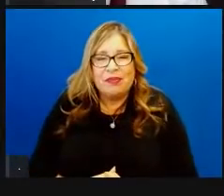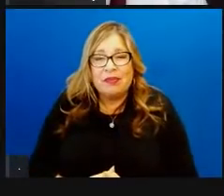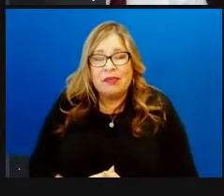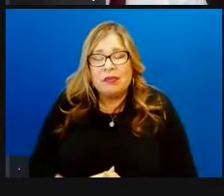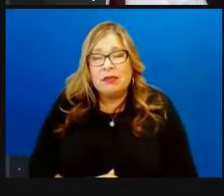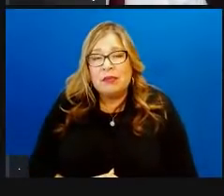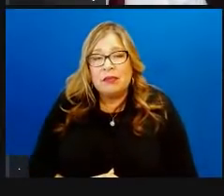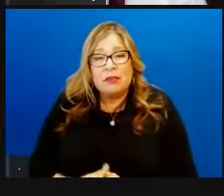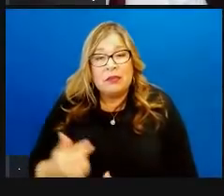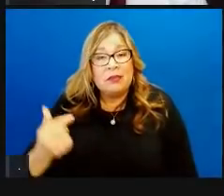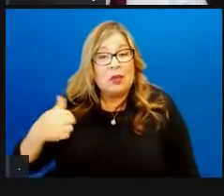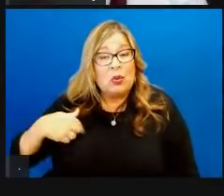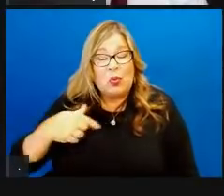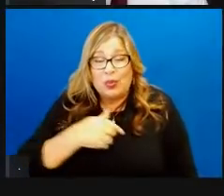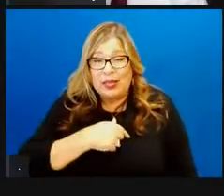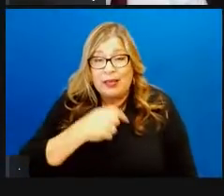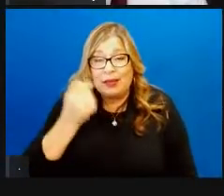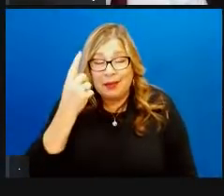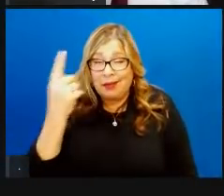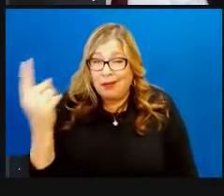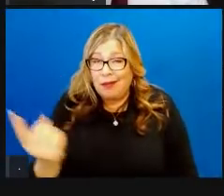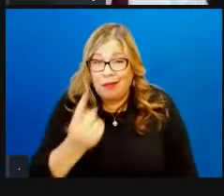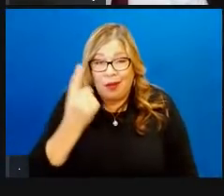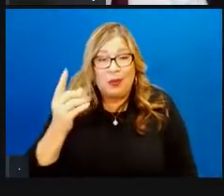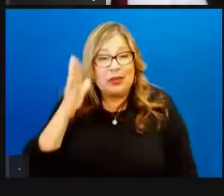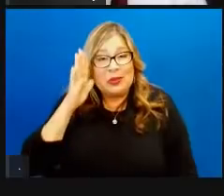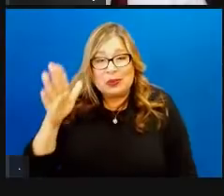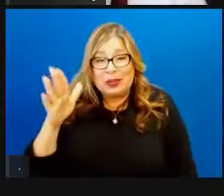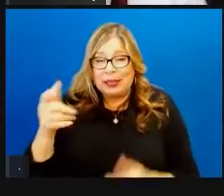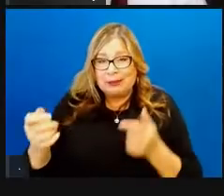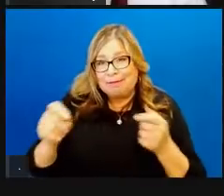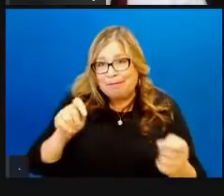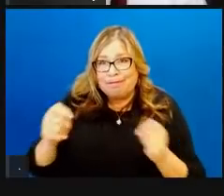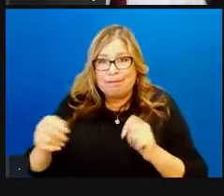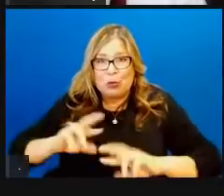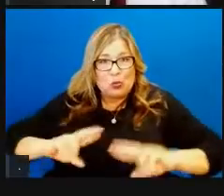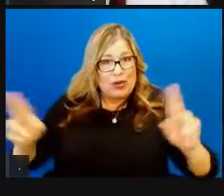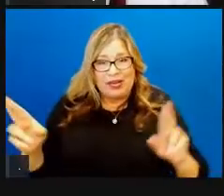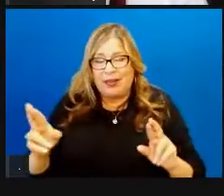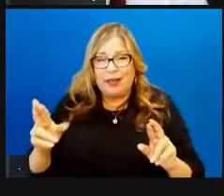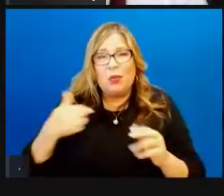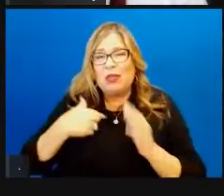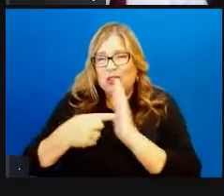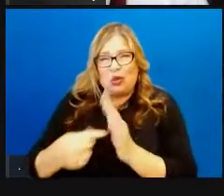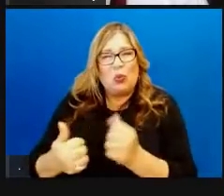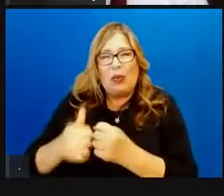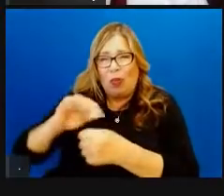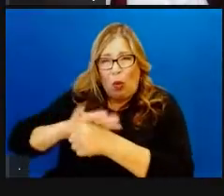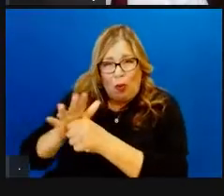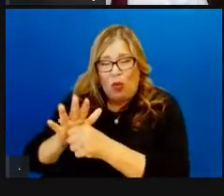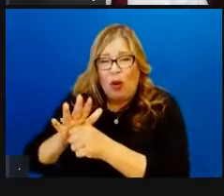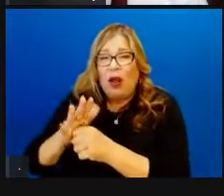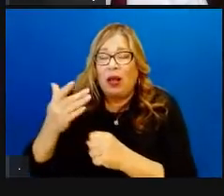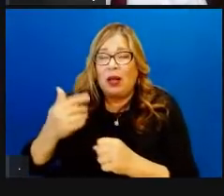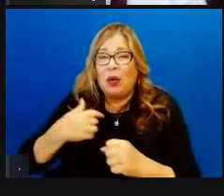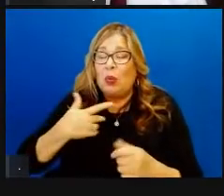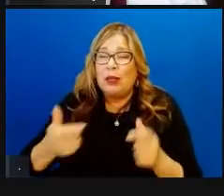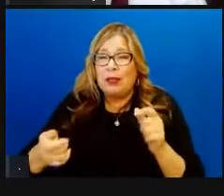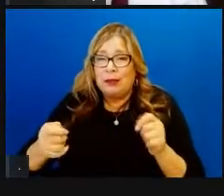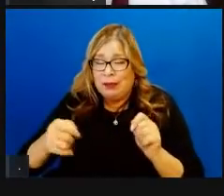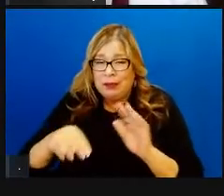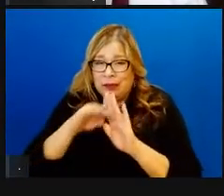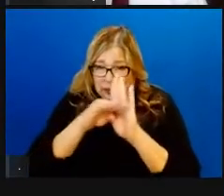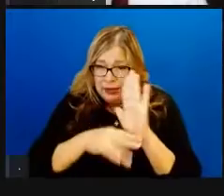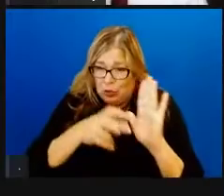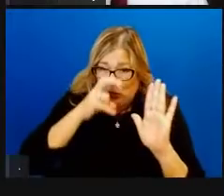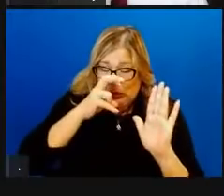remain prepared to adjust with the conditions of the virus. We demonstrated that with Omicron. We did it with Delta. We will do it again if there are